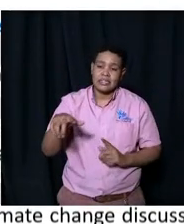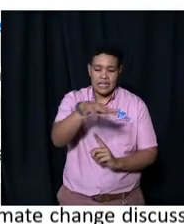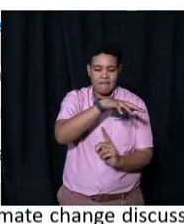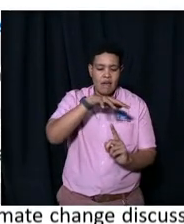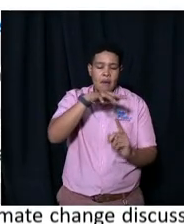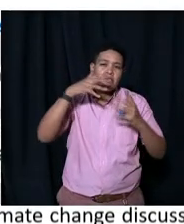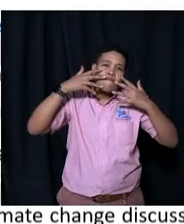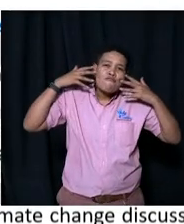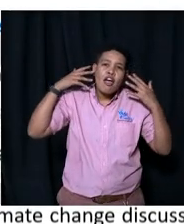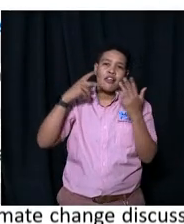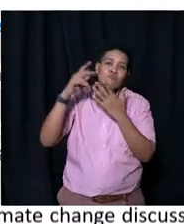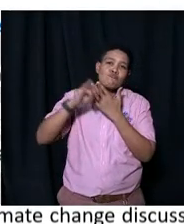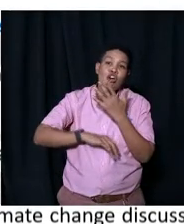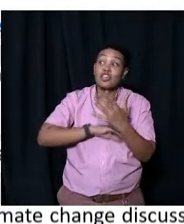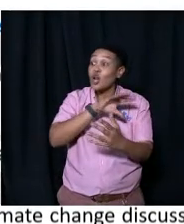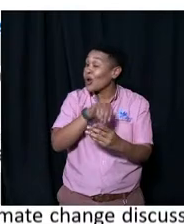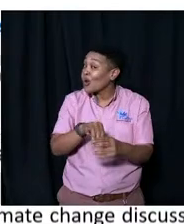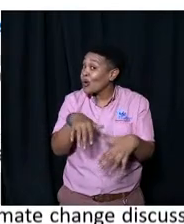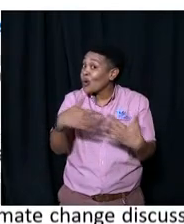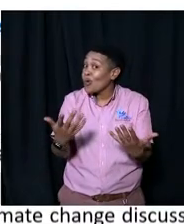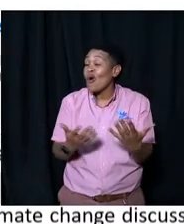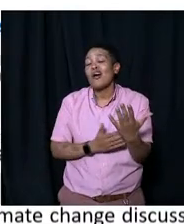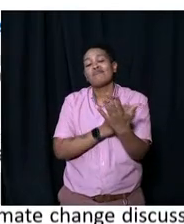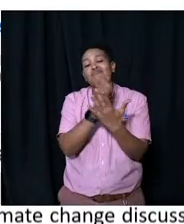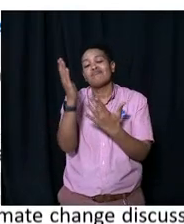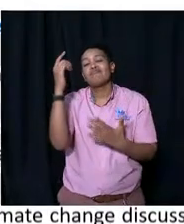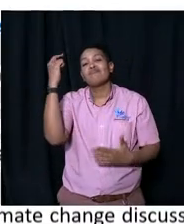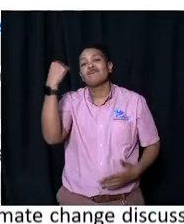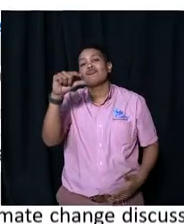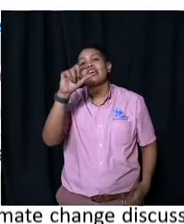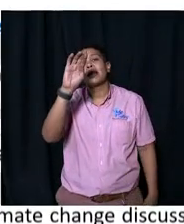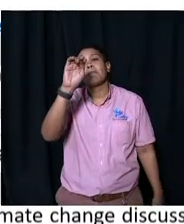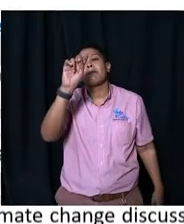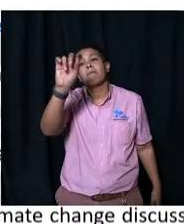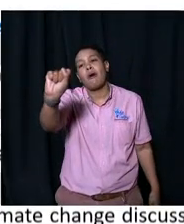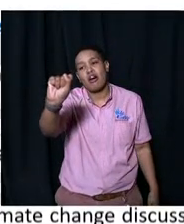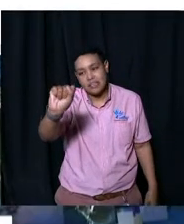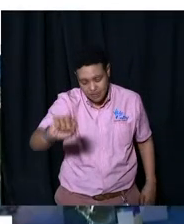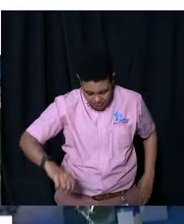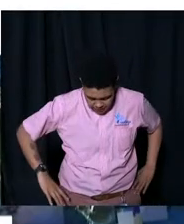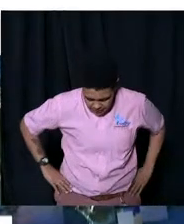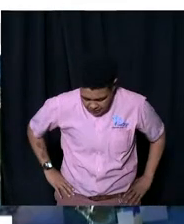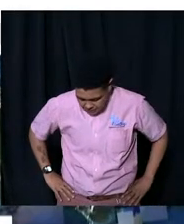environmentally friendly projects, including, among other things, green bonds.